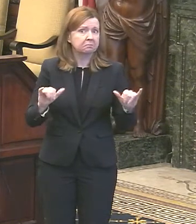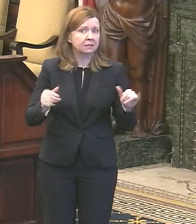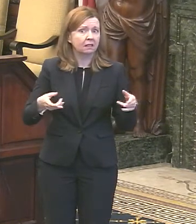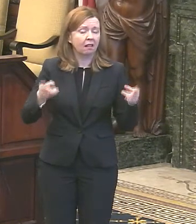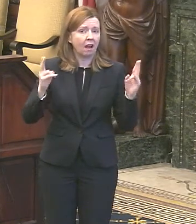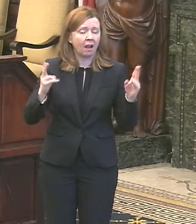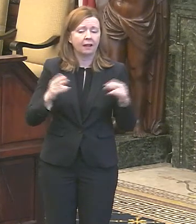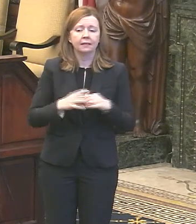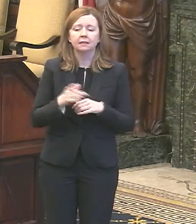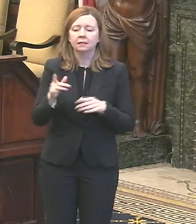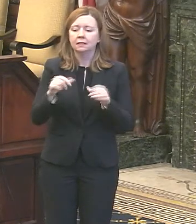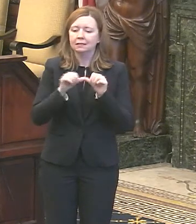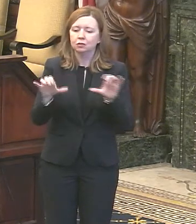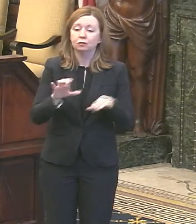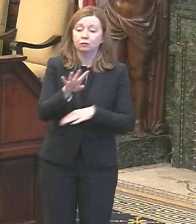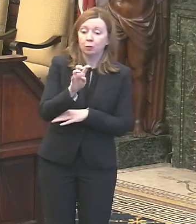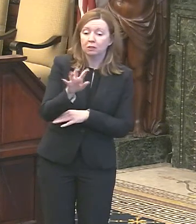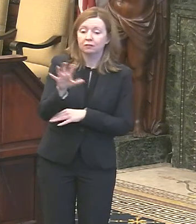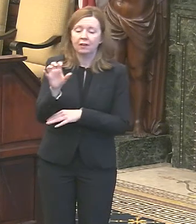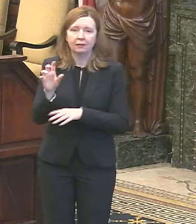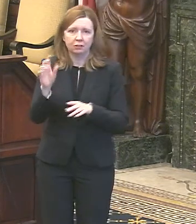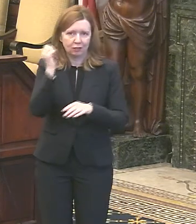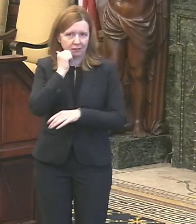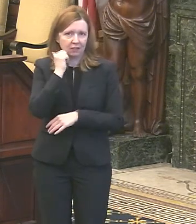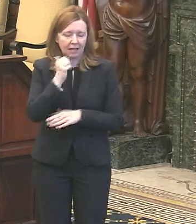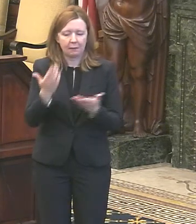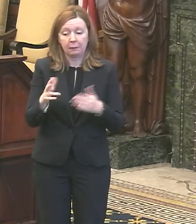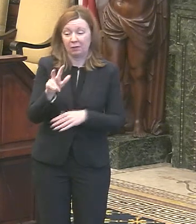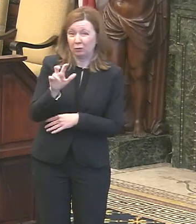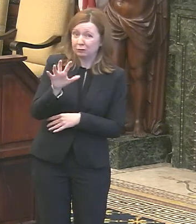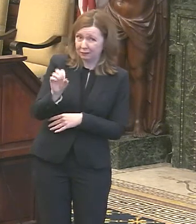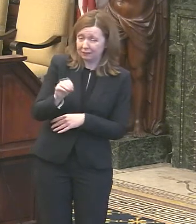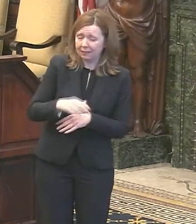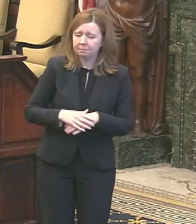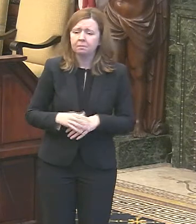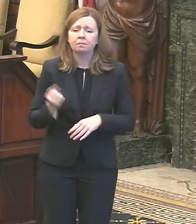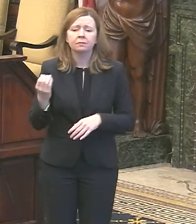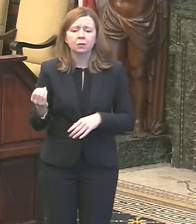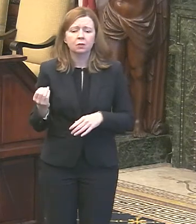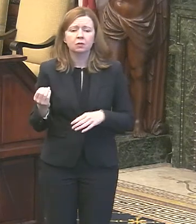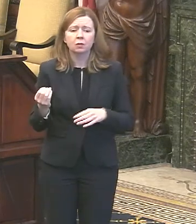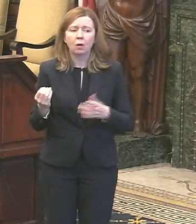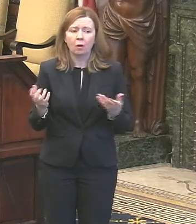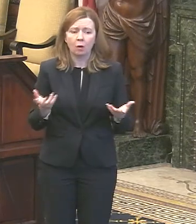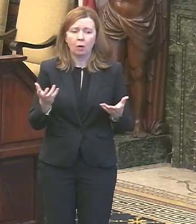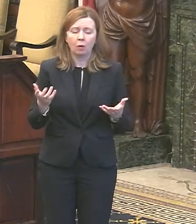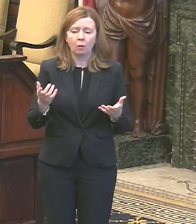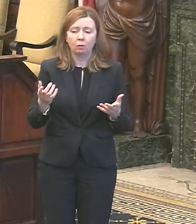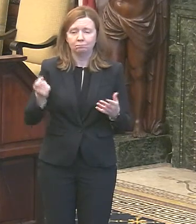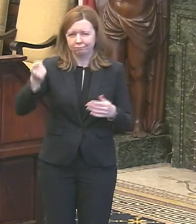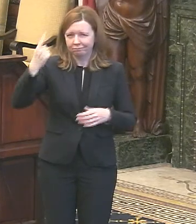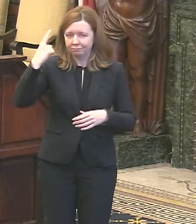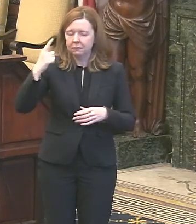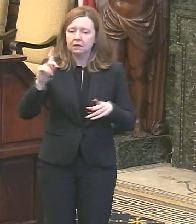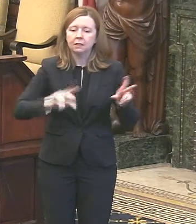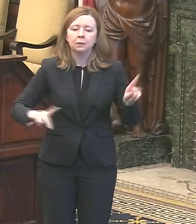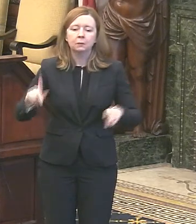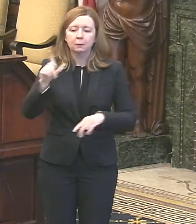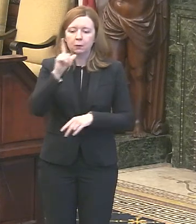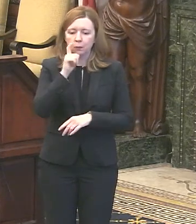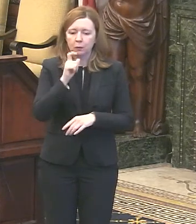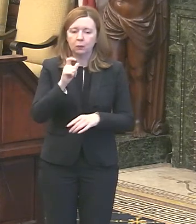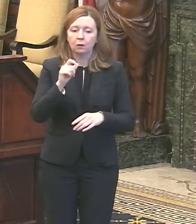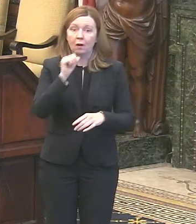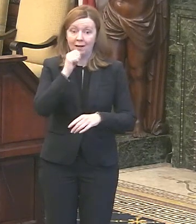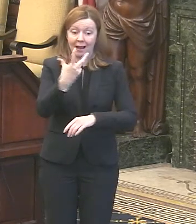they've continued to do 400 to 500 a day, maybe 350. And so the message we're taking from that is that the people who are